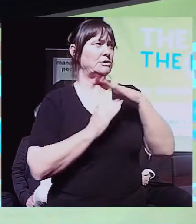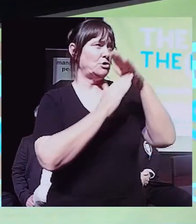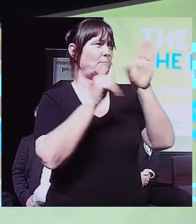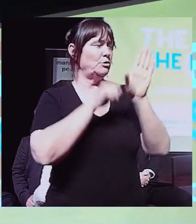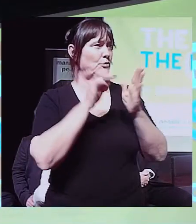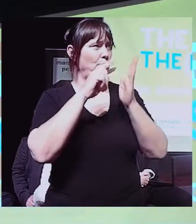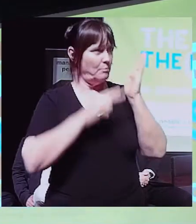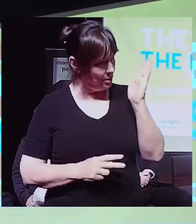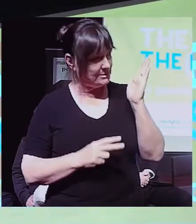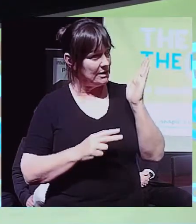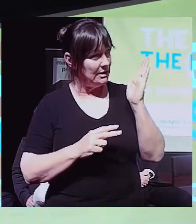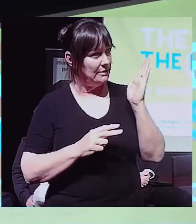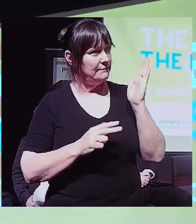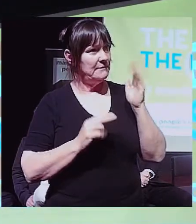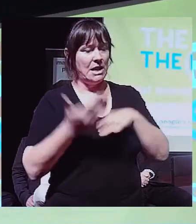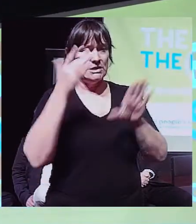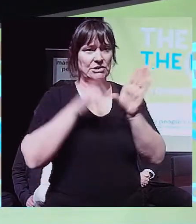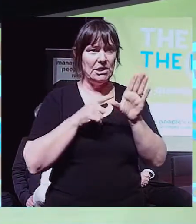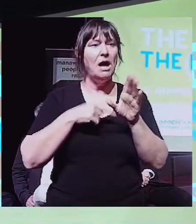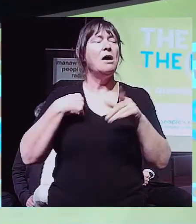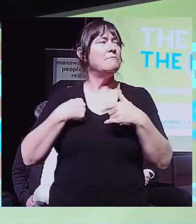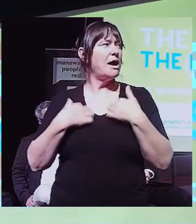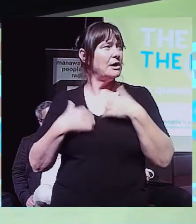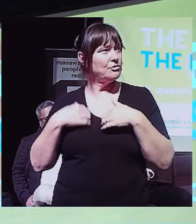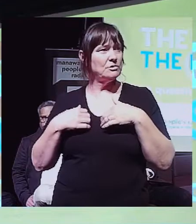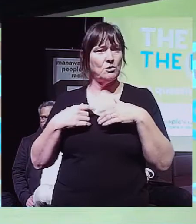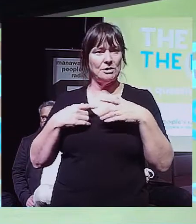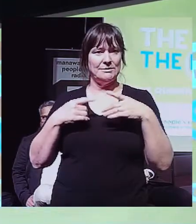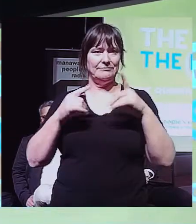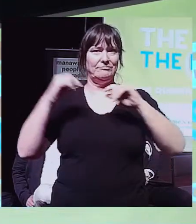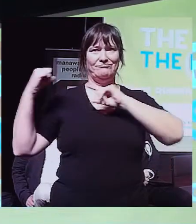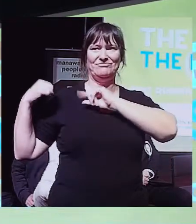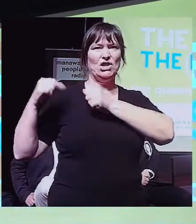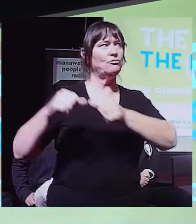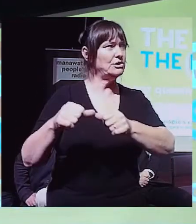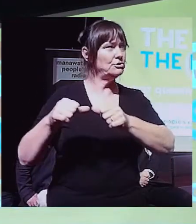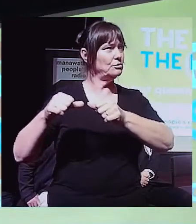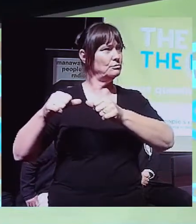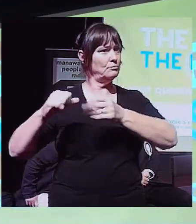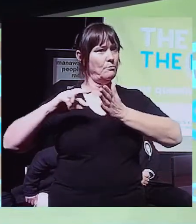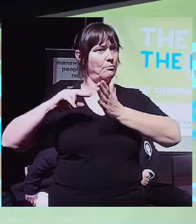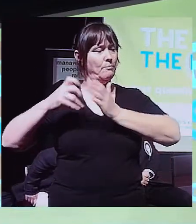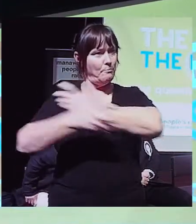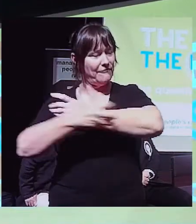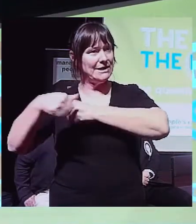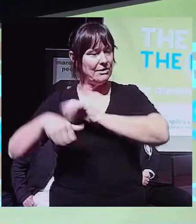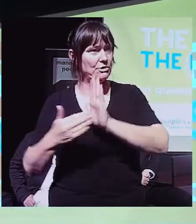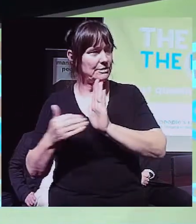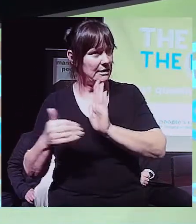was intergenerational poverty, and there is a lot to unpack in 1 minute. On the measure of child poverty in this country,